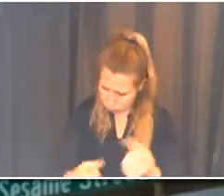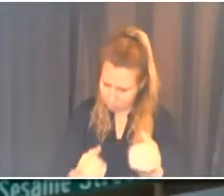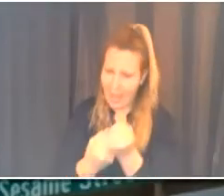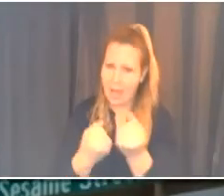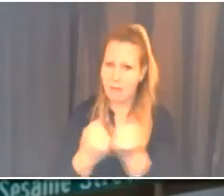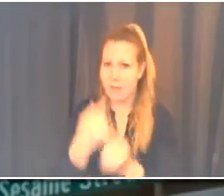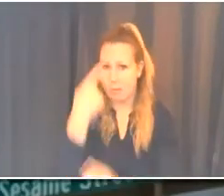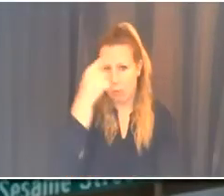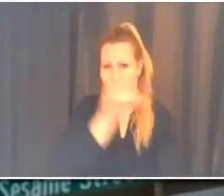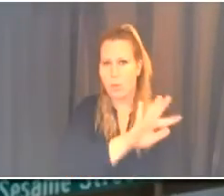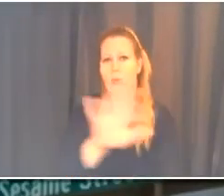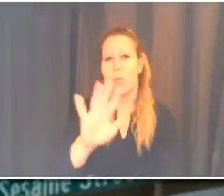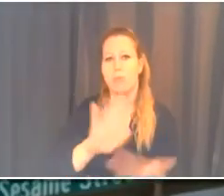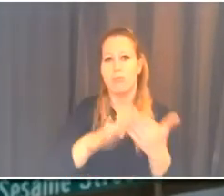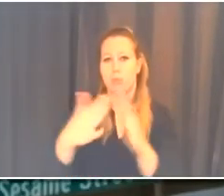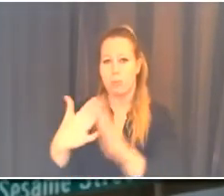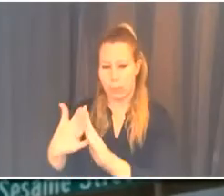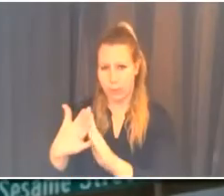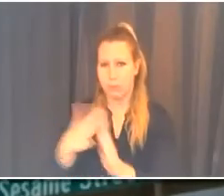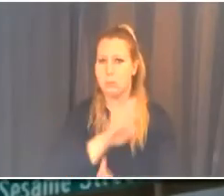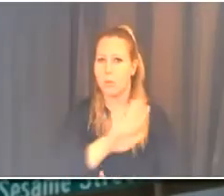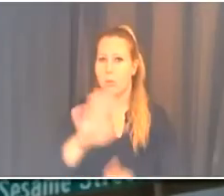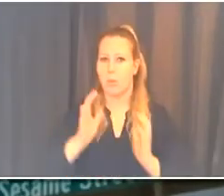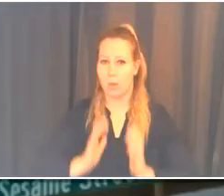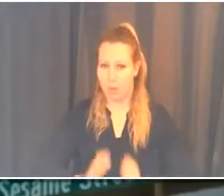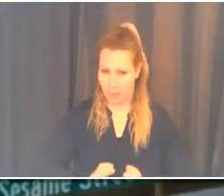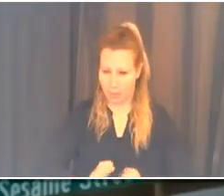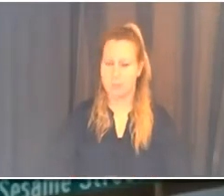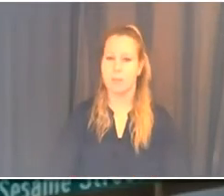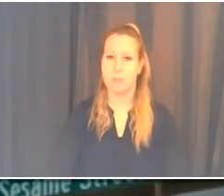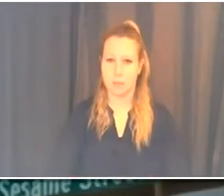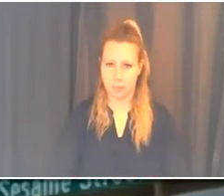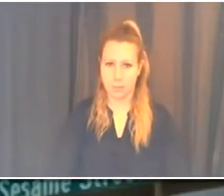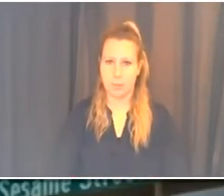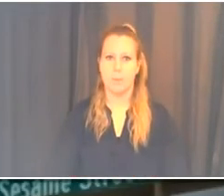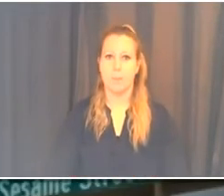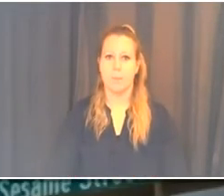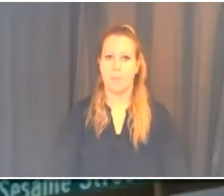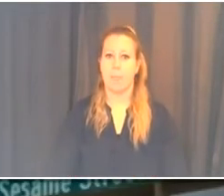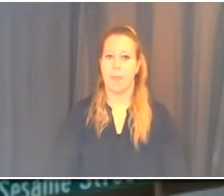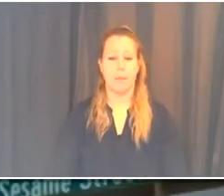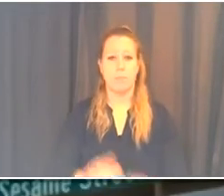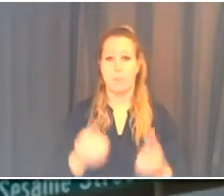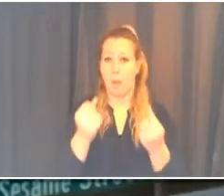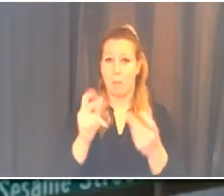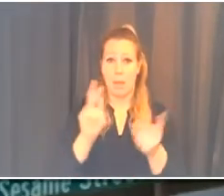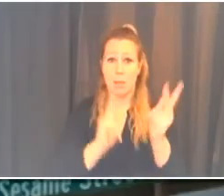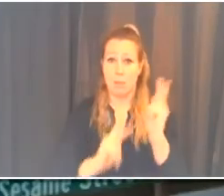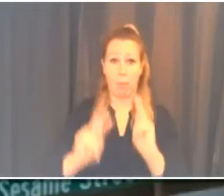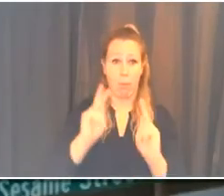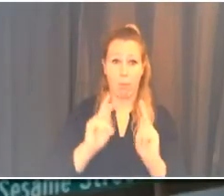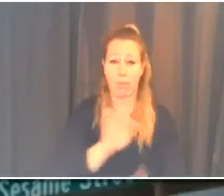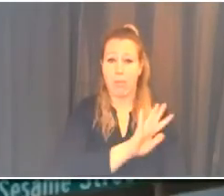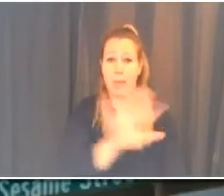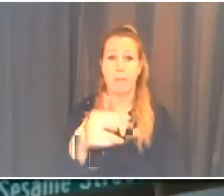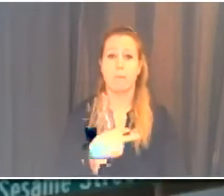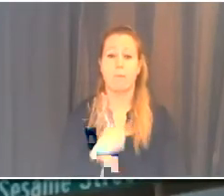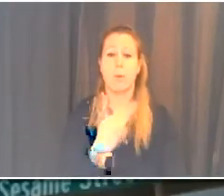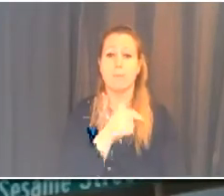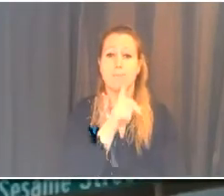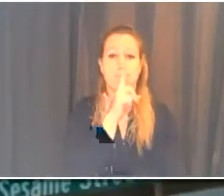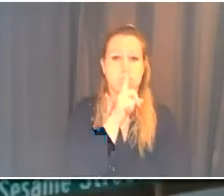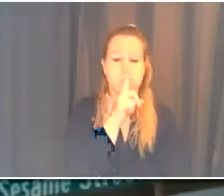about Tanya but for the people who were not necessarily reaching is